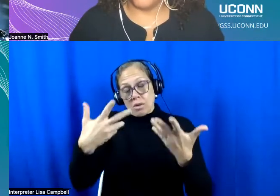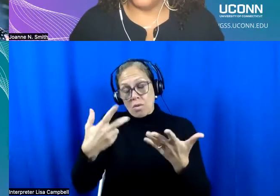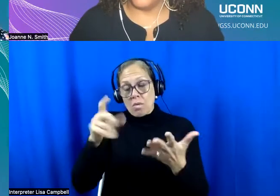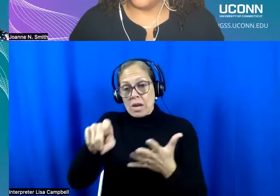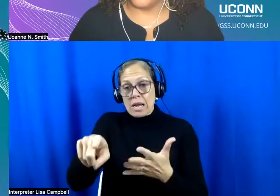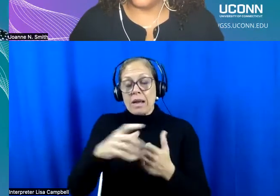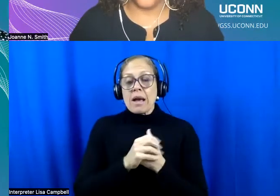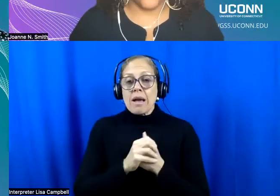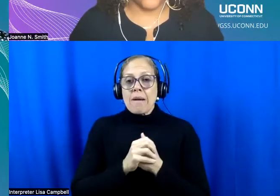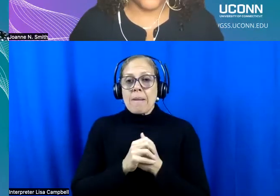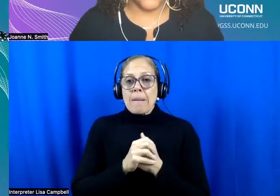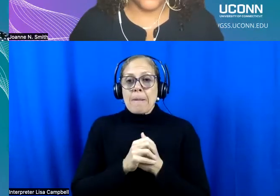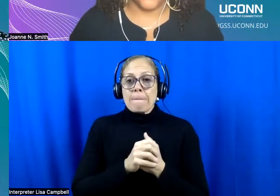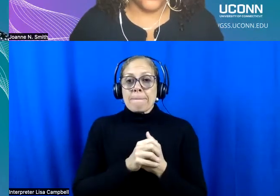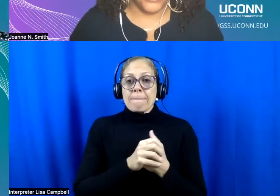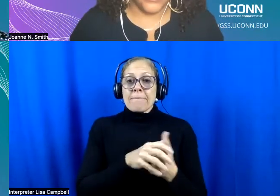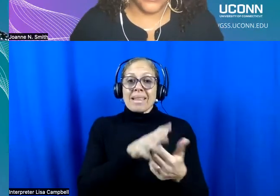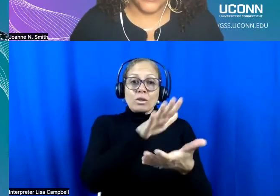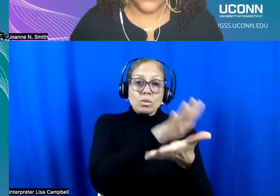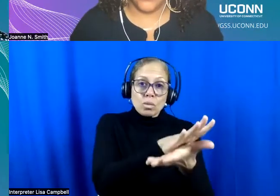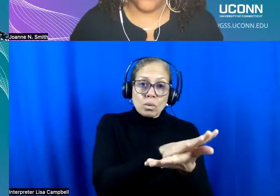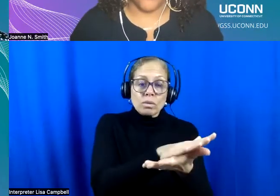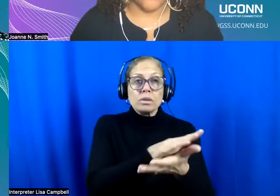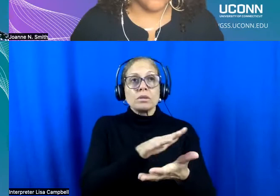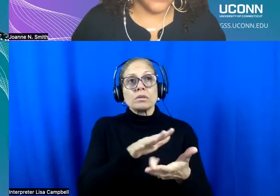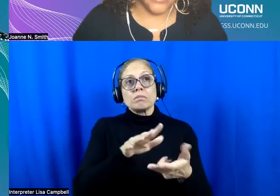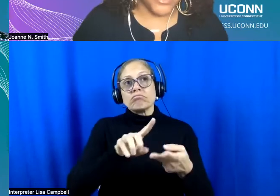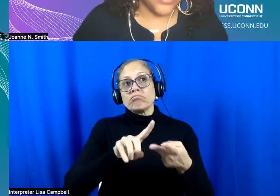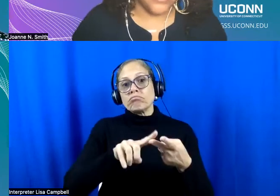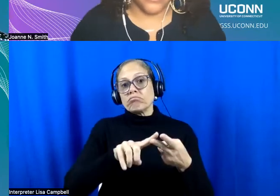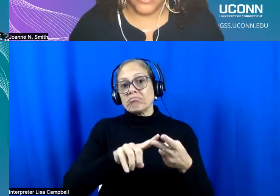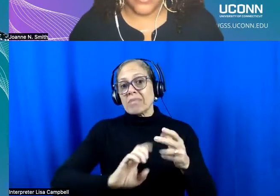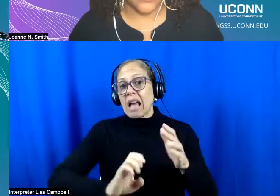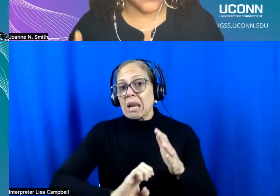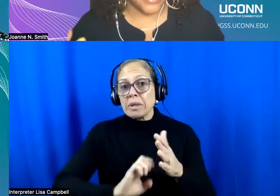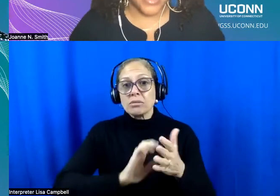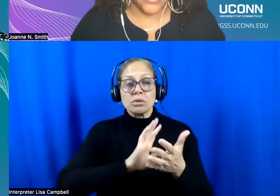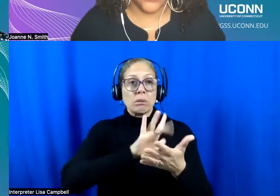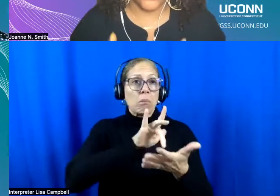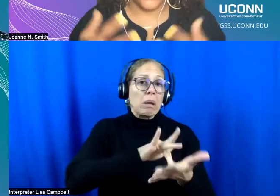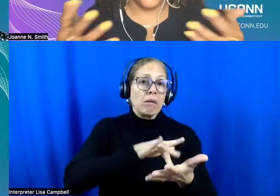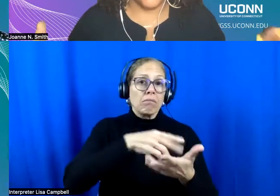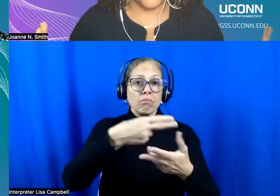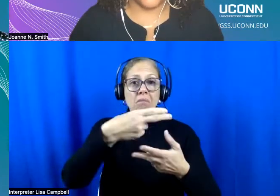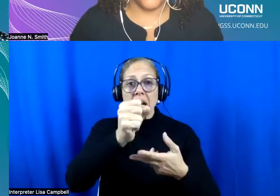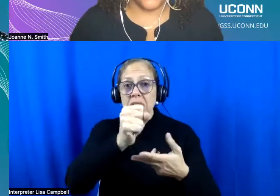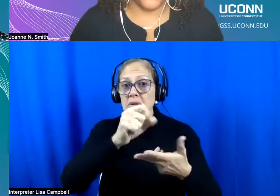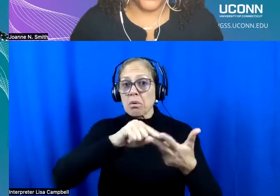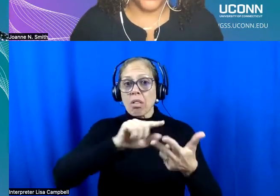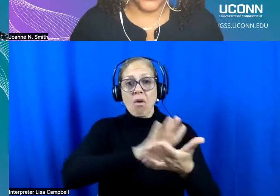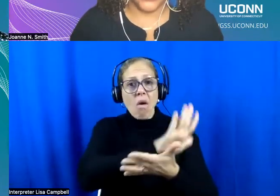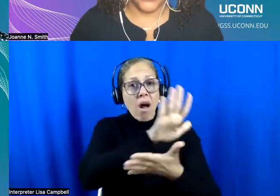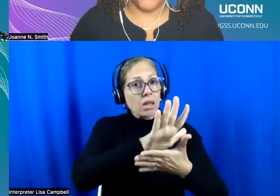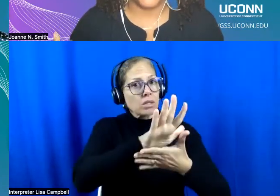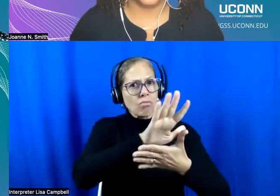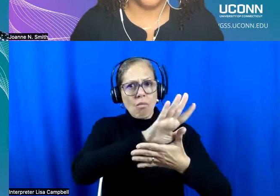I believe that schools, institutions, you know, from elementary, from middle, high schools, and colleges for